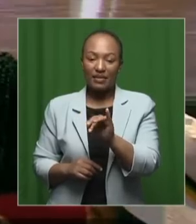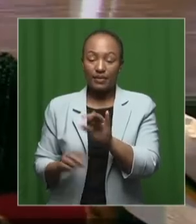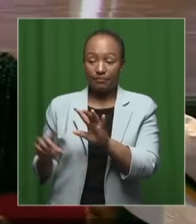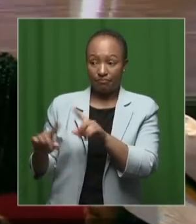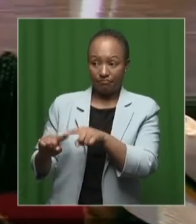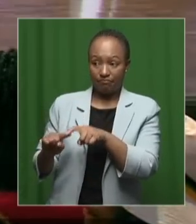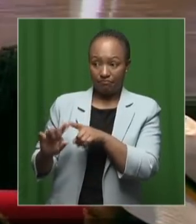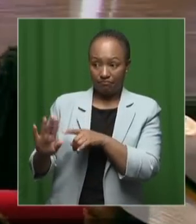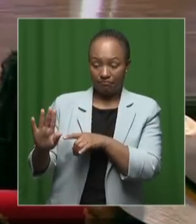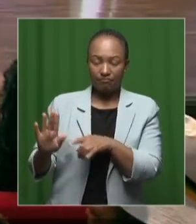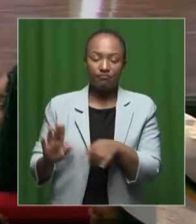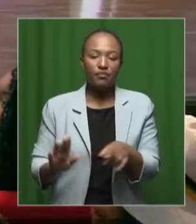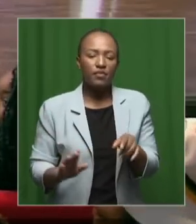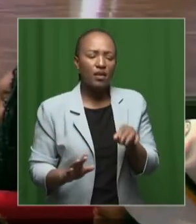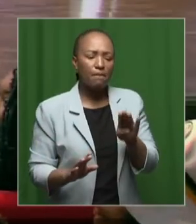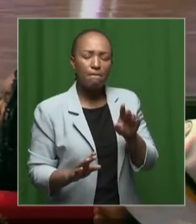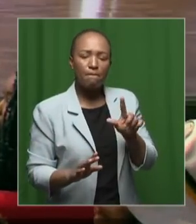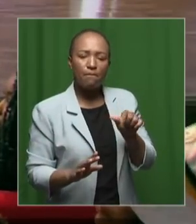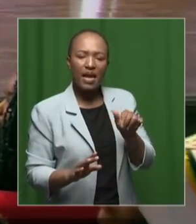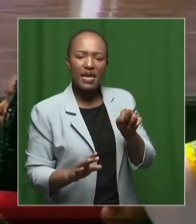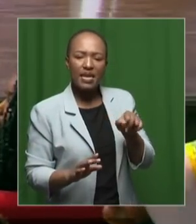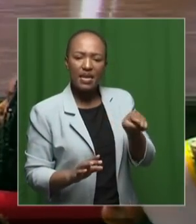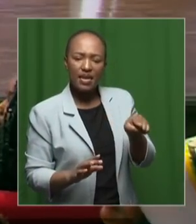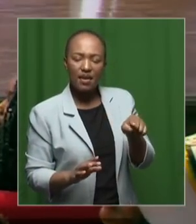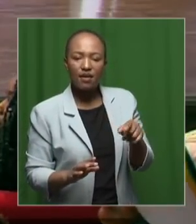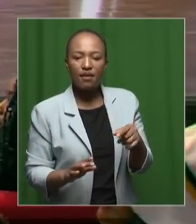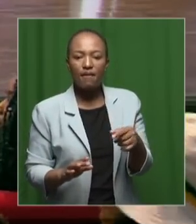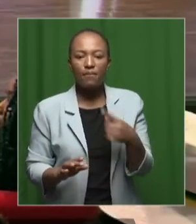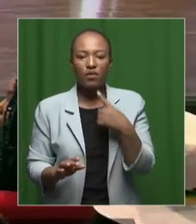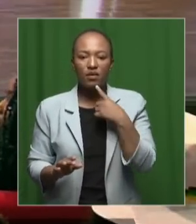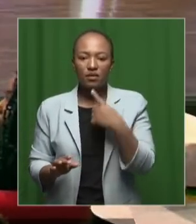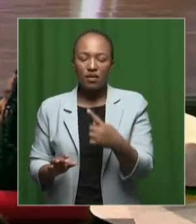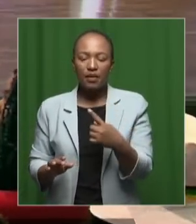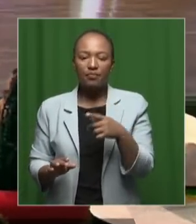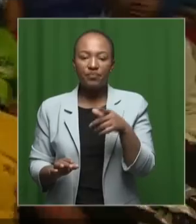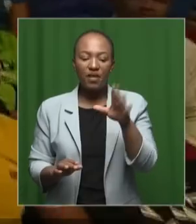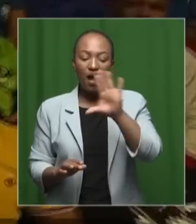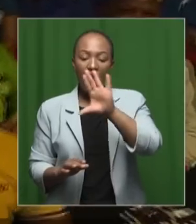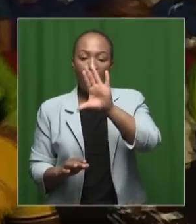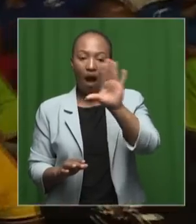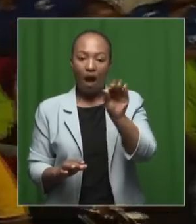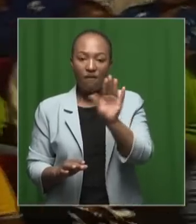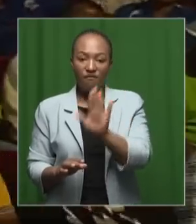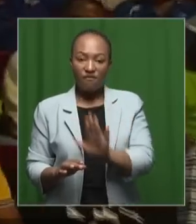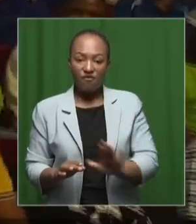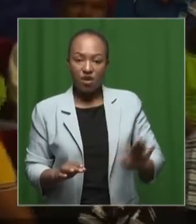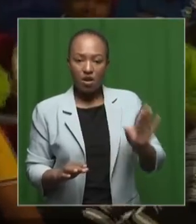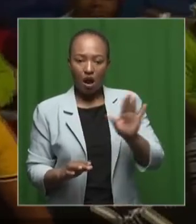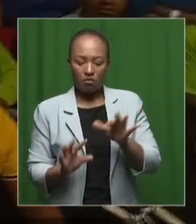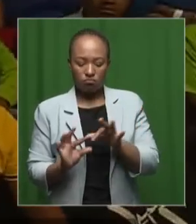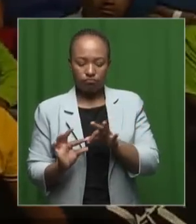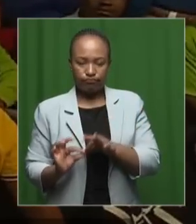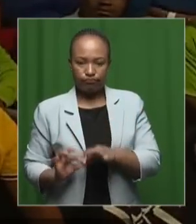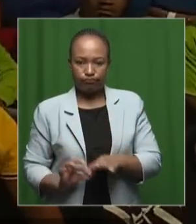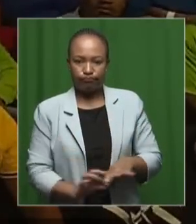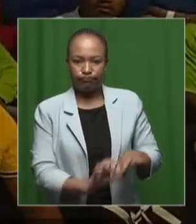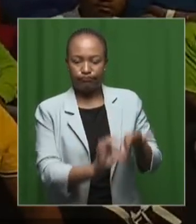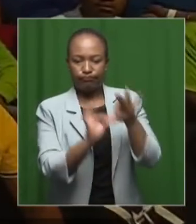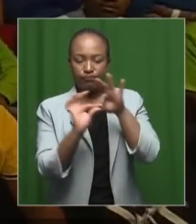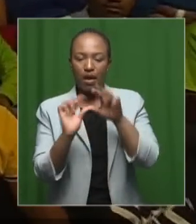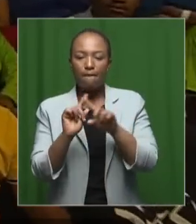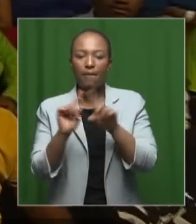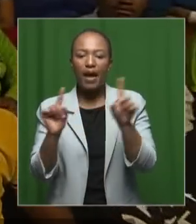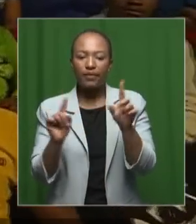of Pan-Africanism shouldn't promote illegal entry, right? Now, having said that, how do you balance the needs of